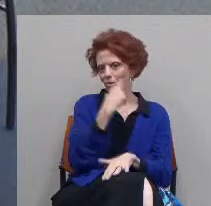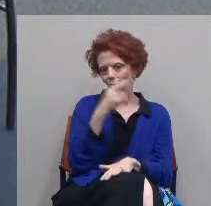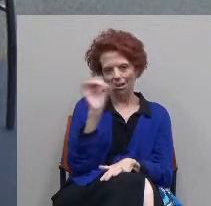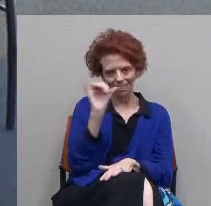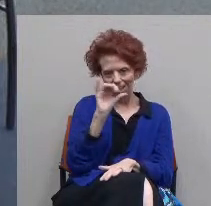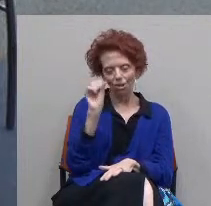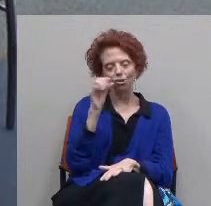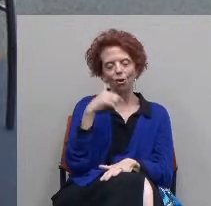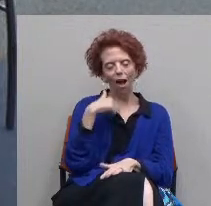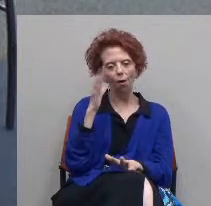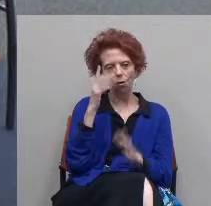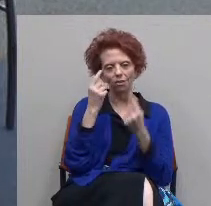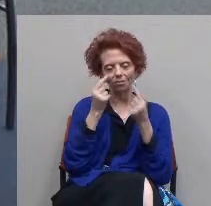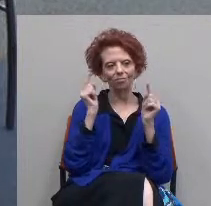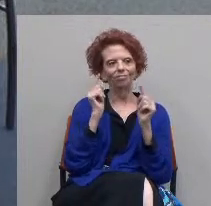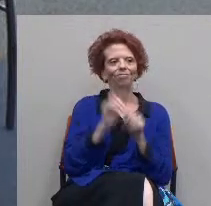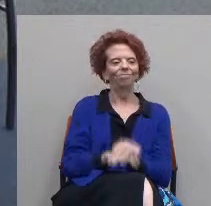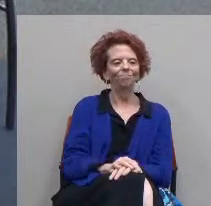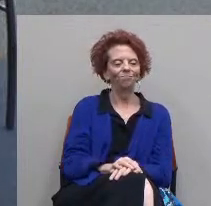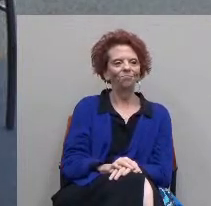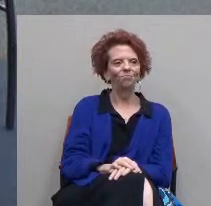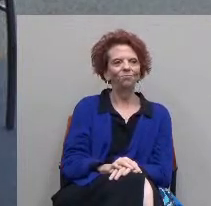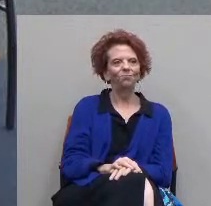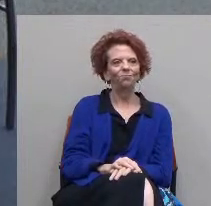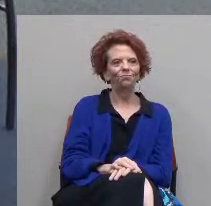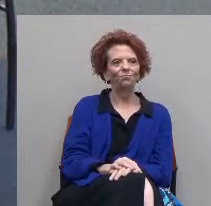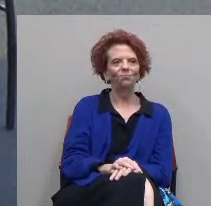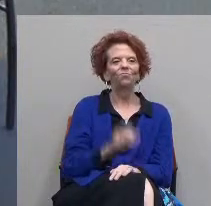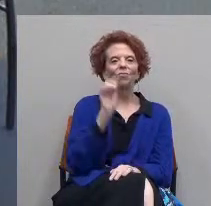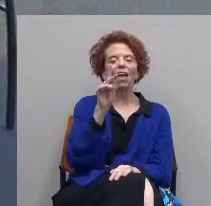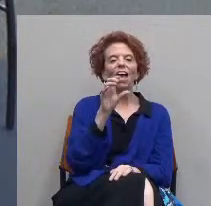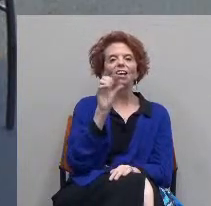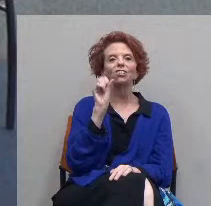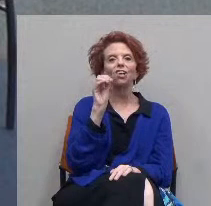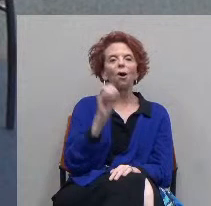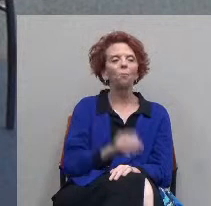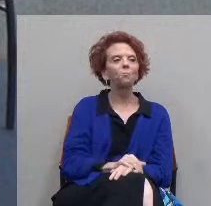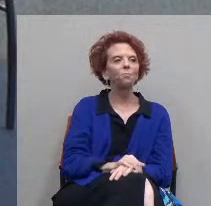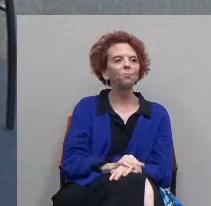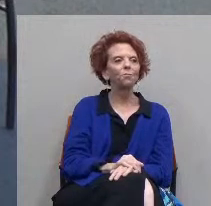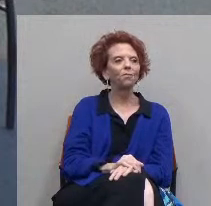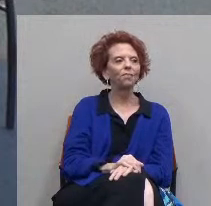think I'll make it, but, all right. So there's